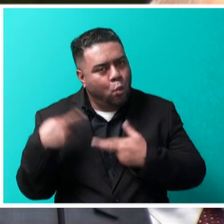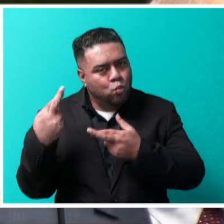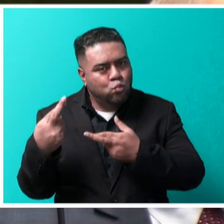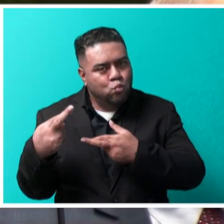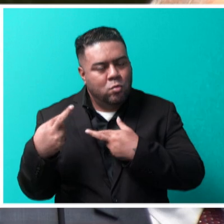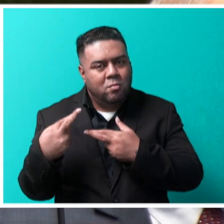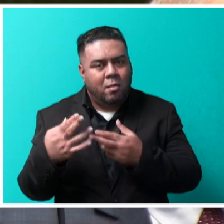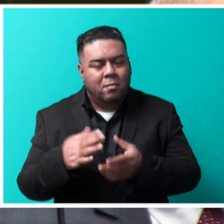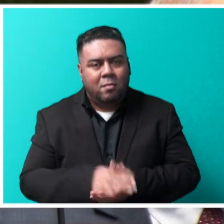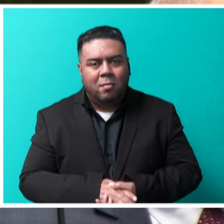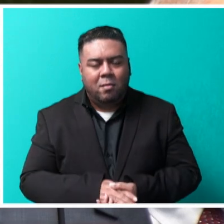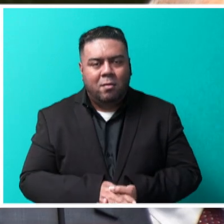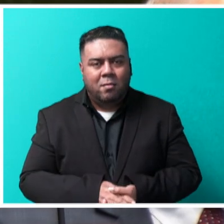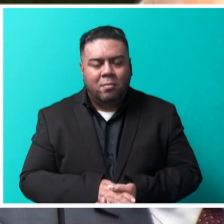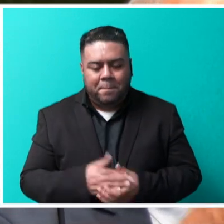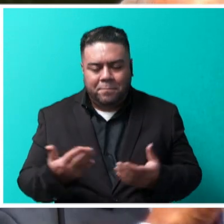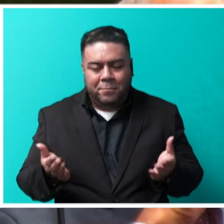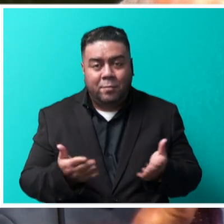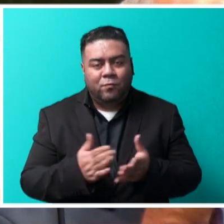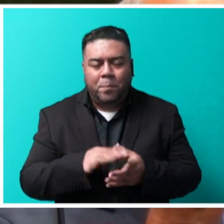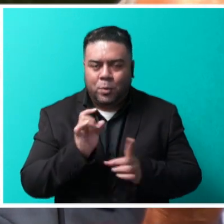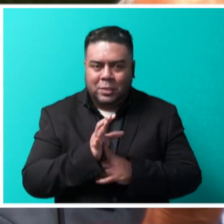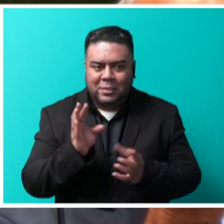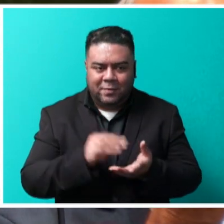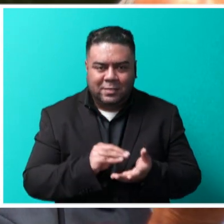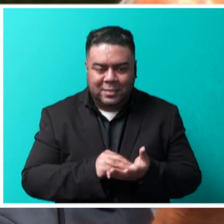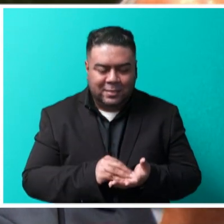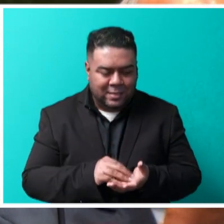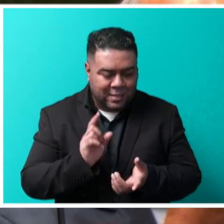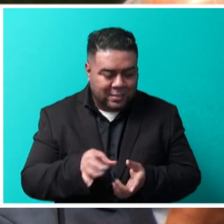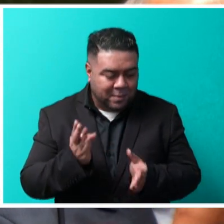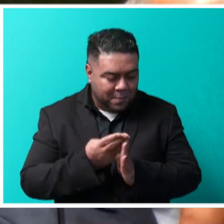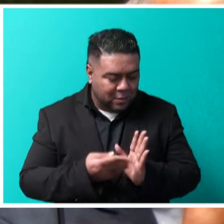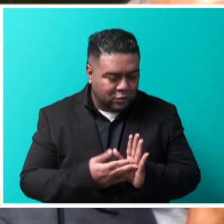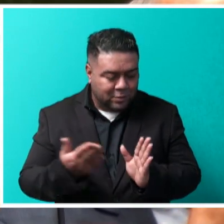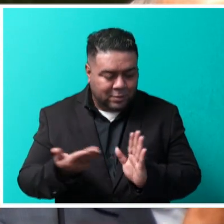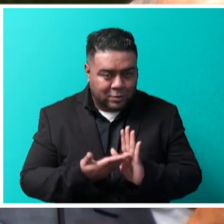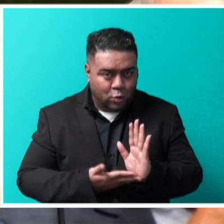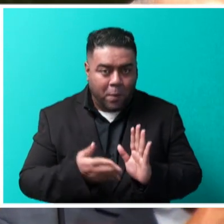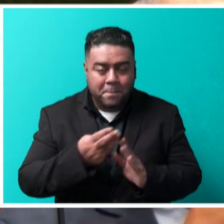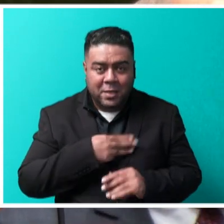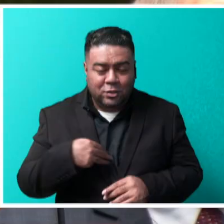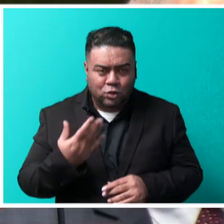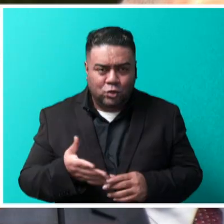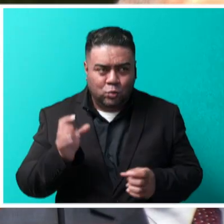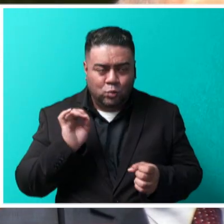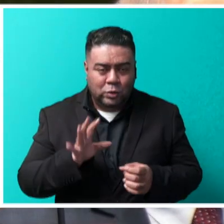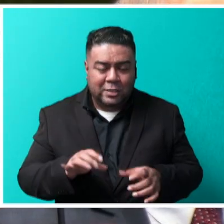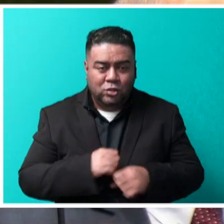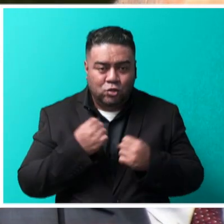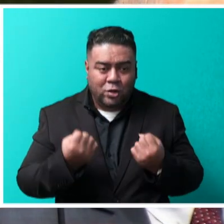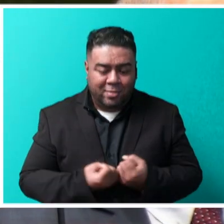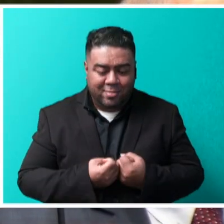critical services to those who need them the most. Mr. Speaker, this budget allocation to our ministry will significantly strengthen